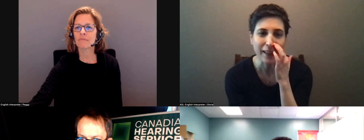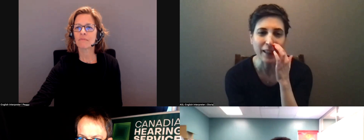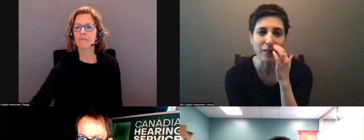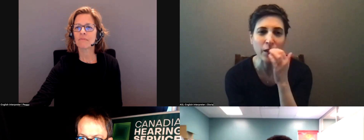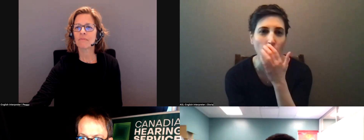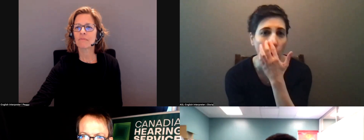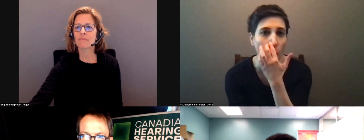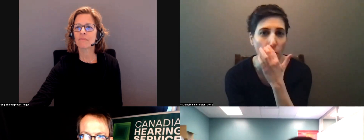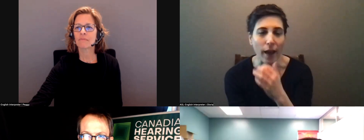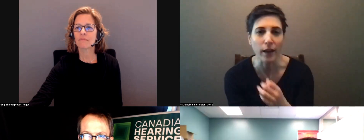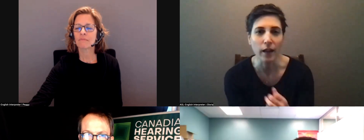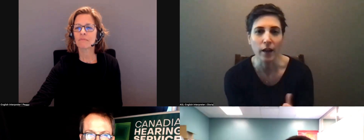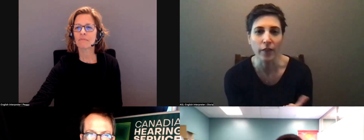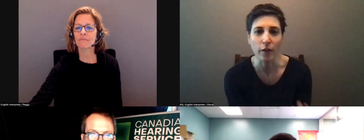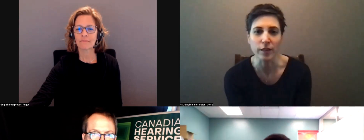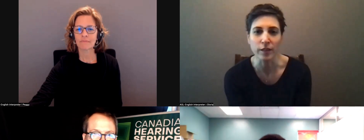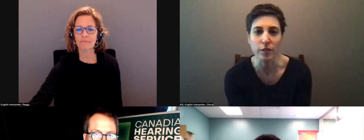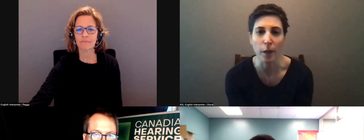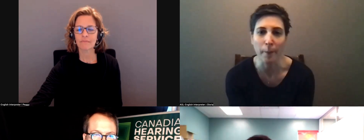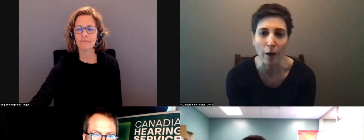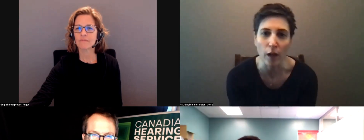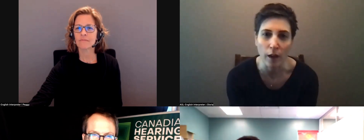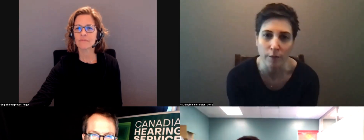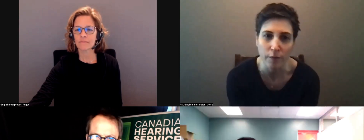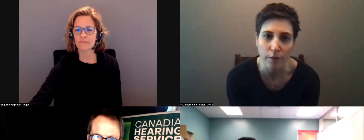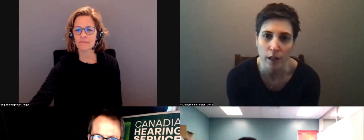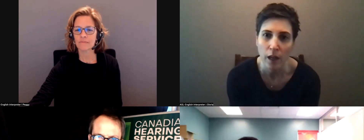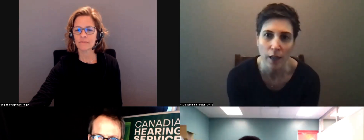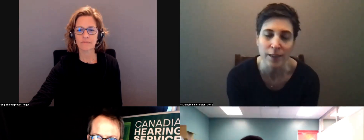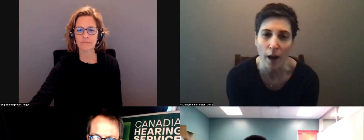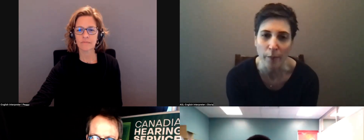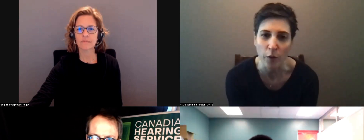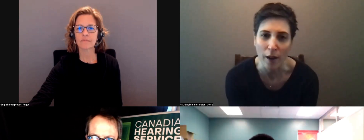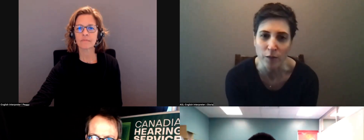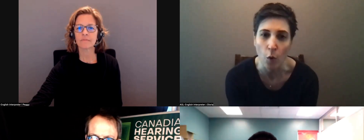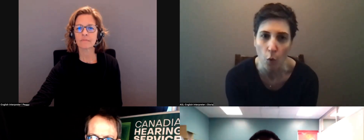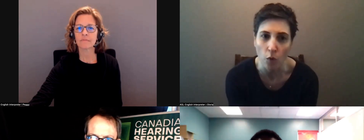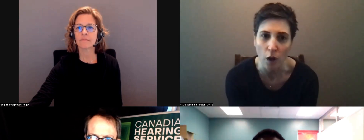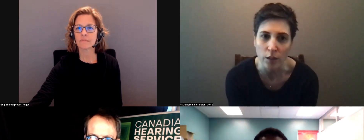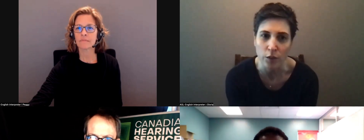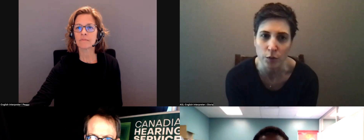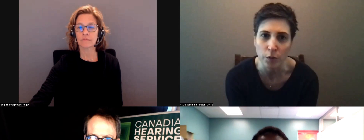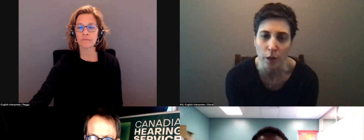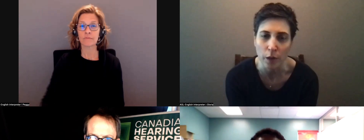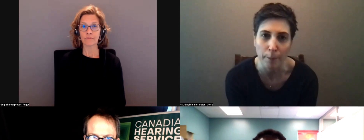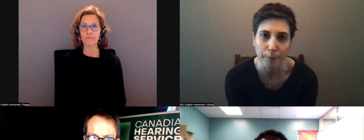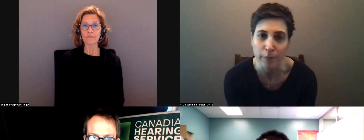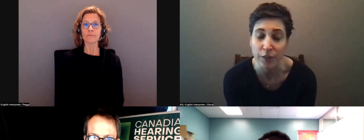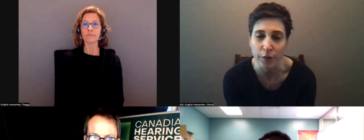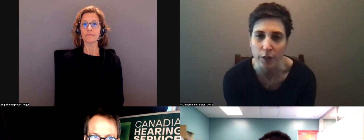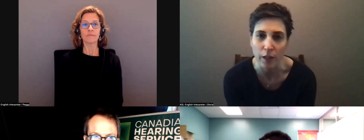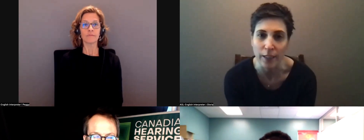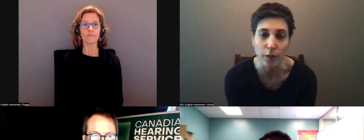I didn't even know that there's a certain amount of a time that you have to hold on to